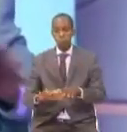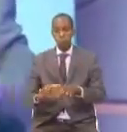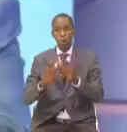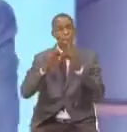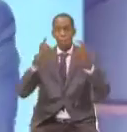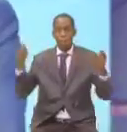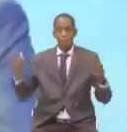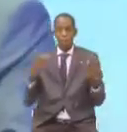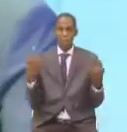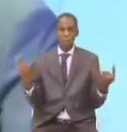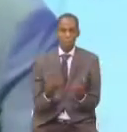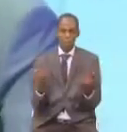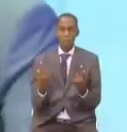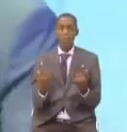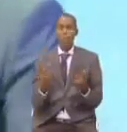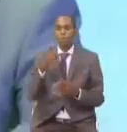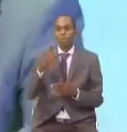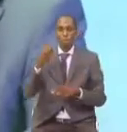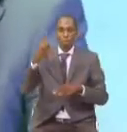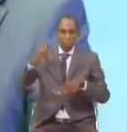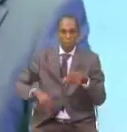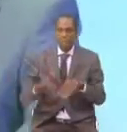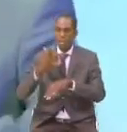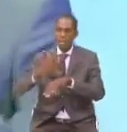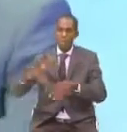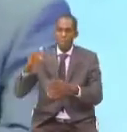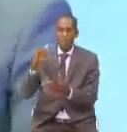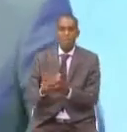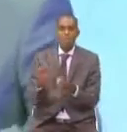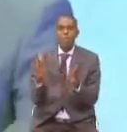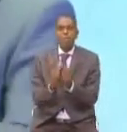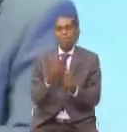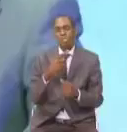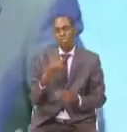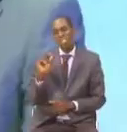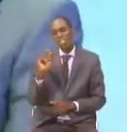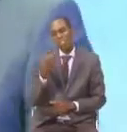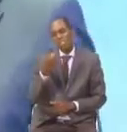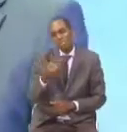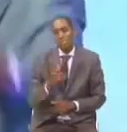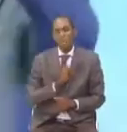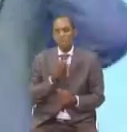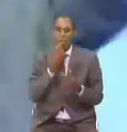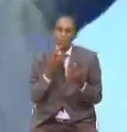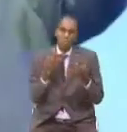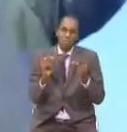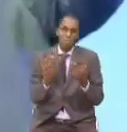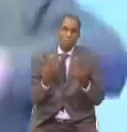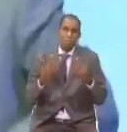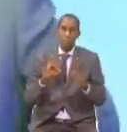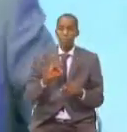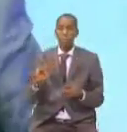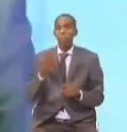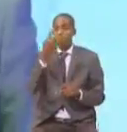of iniquity, you cannot empty that with a little. I'm trying. Only